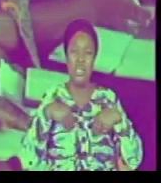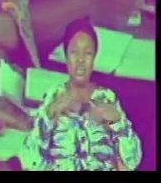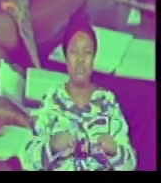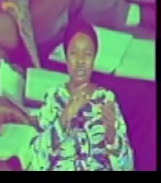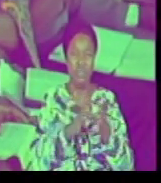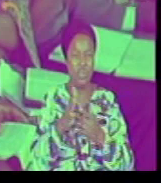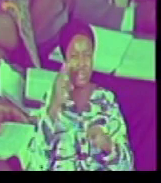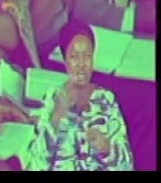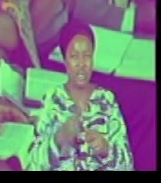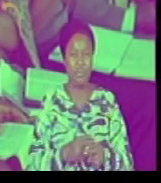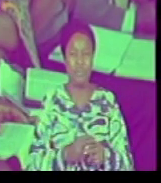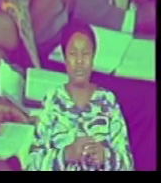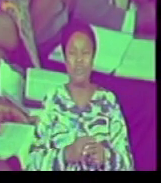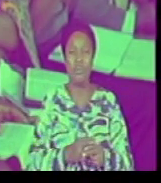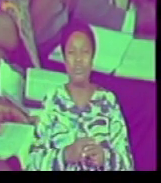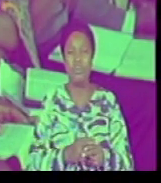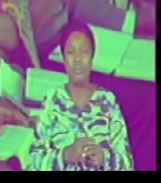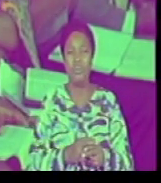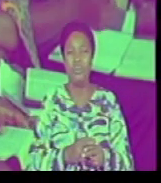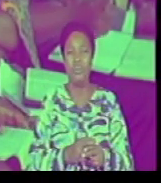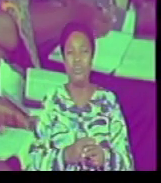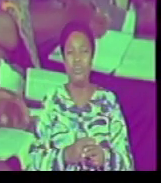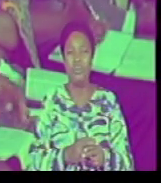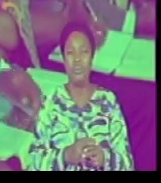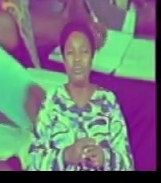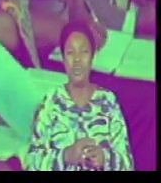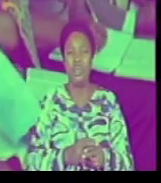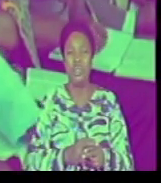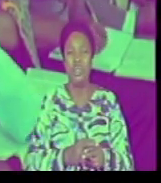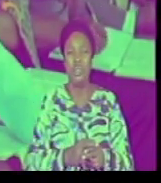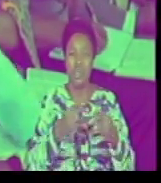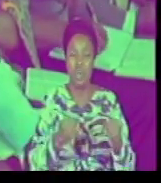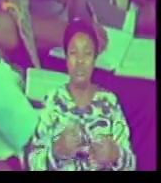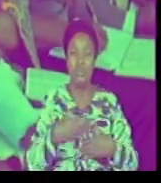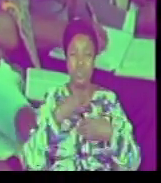name. Did I lose my amen there?